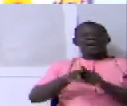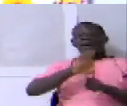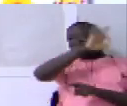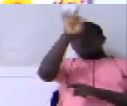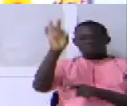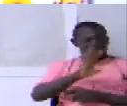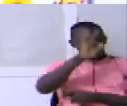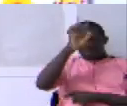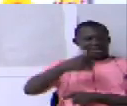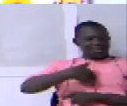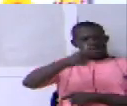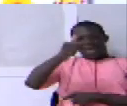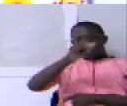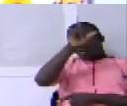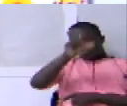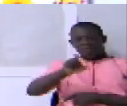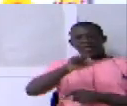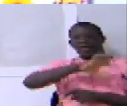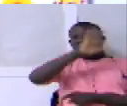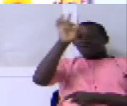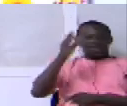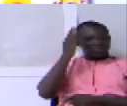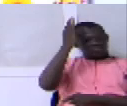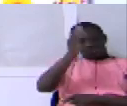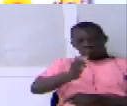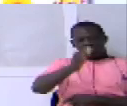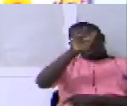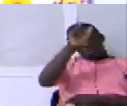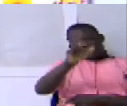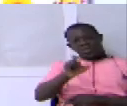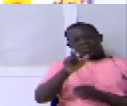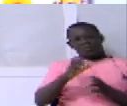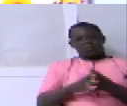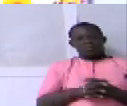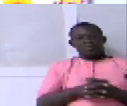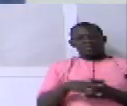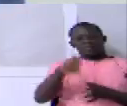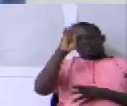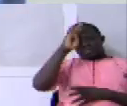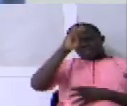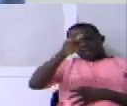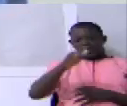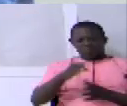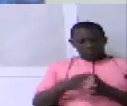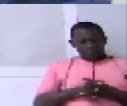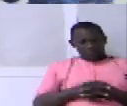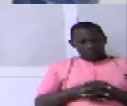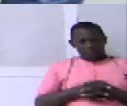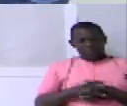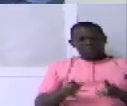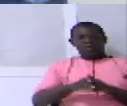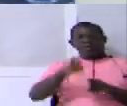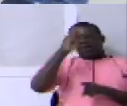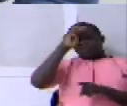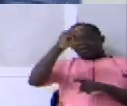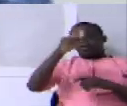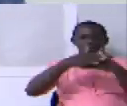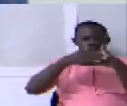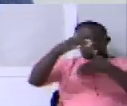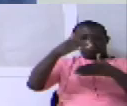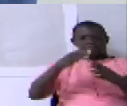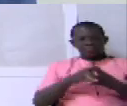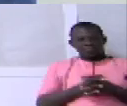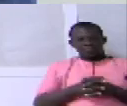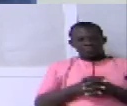mu amen adanya moleti mo tilindim ba. Thank you, sir. Numbara. Thank you very much.